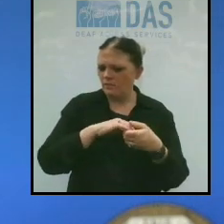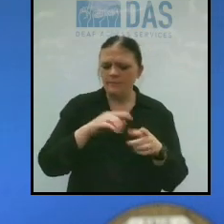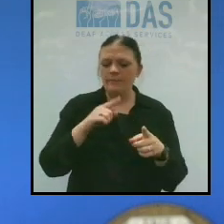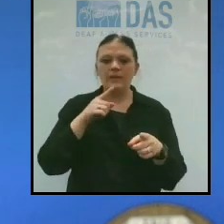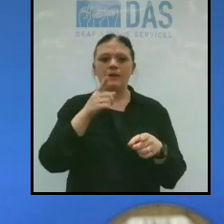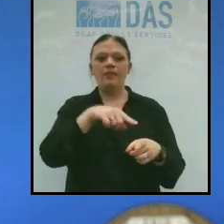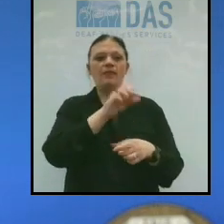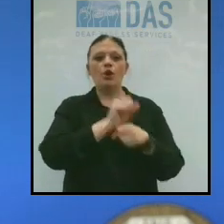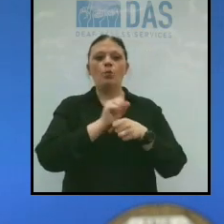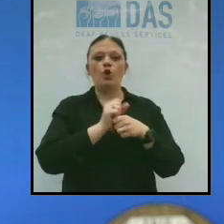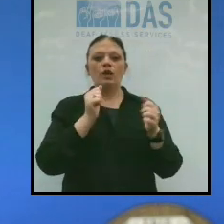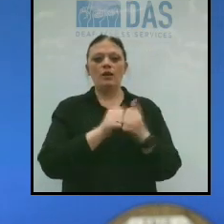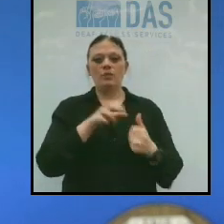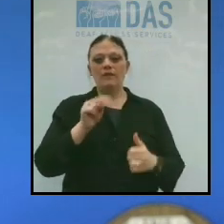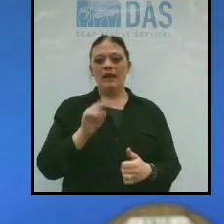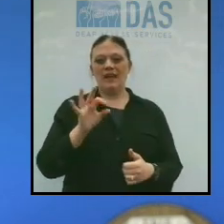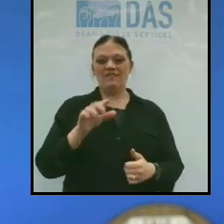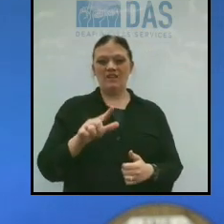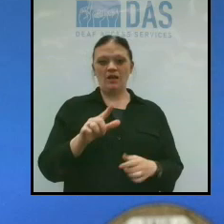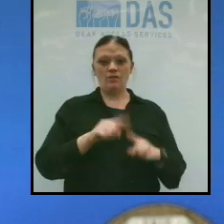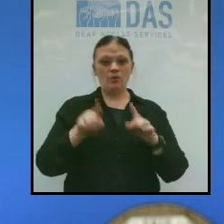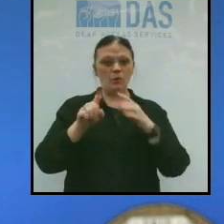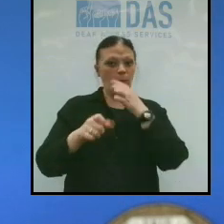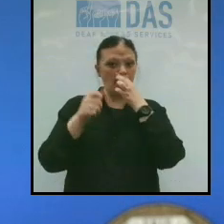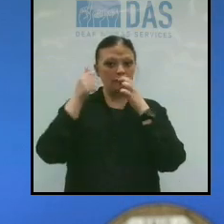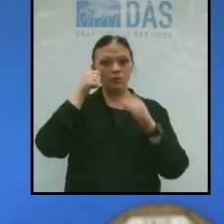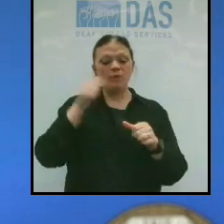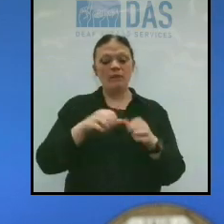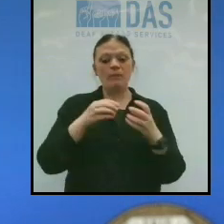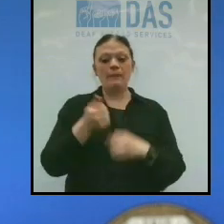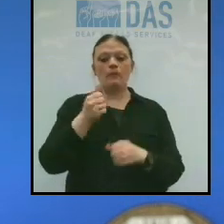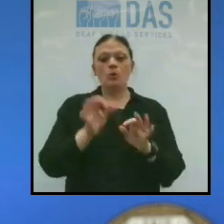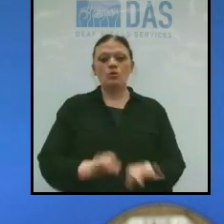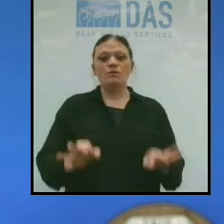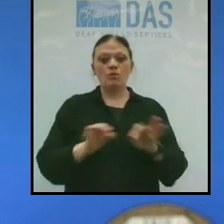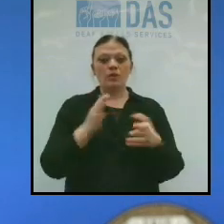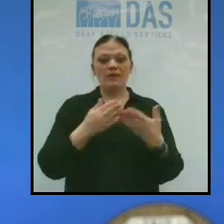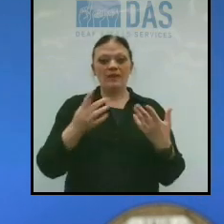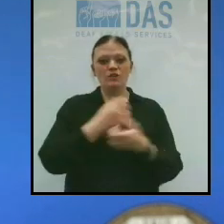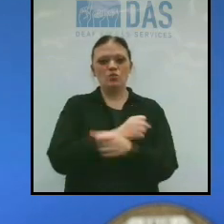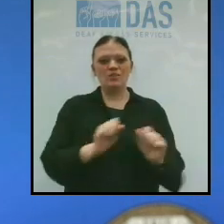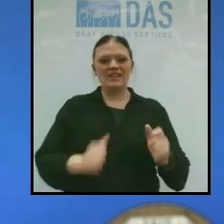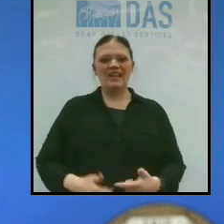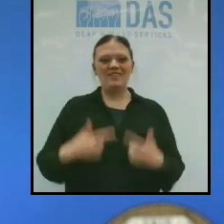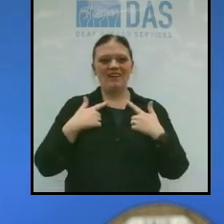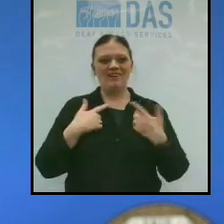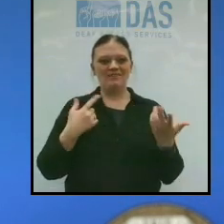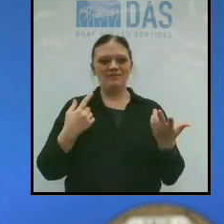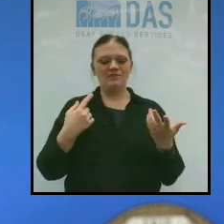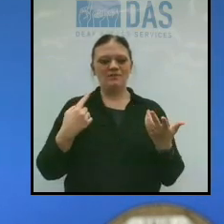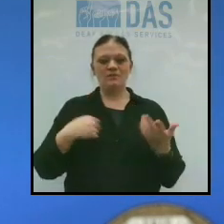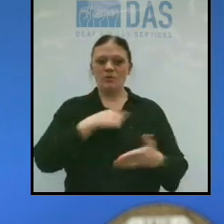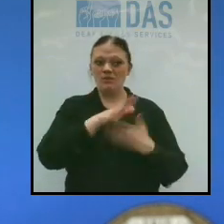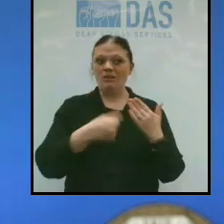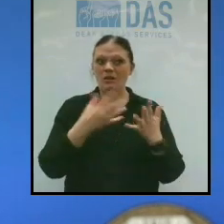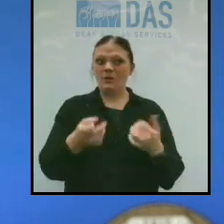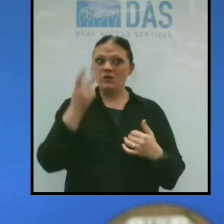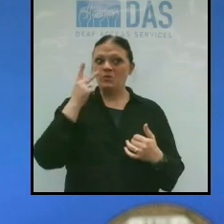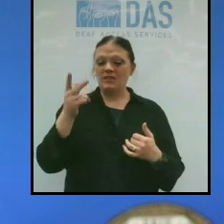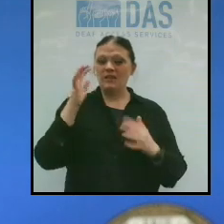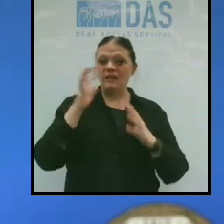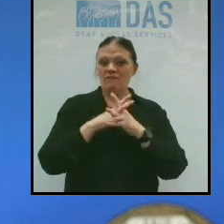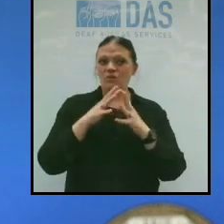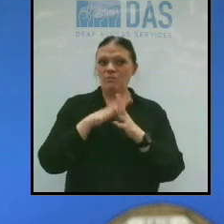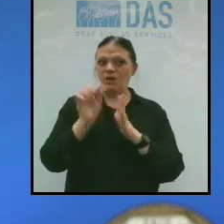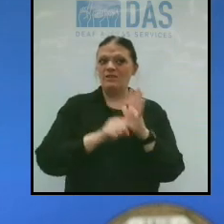NFL, but I think you have to remember the most important thing that we can do is save lives. I mean, I think we all want to see this football season. The Bills have a great